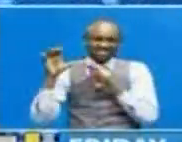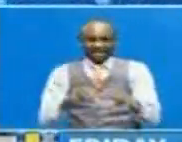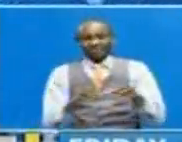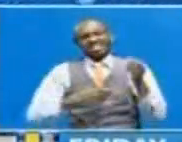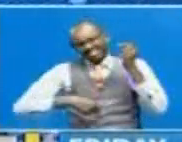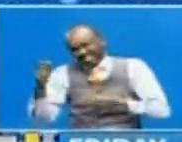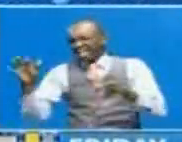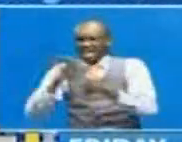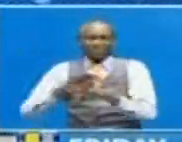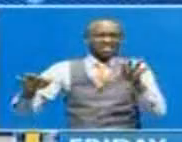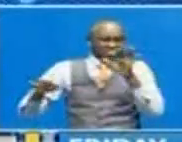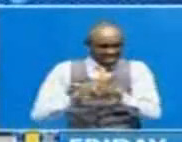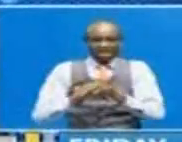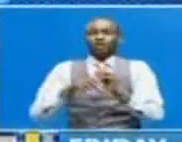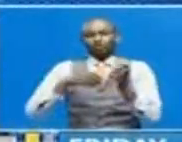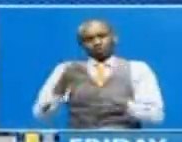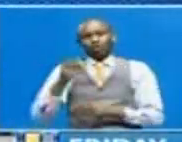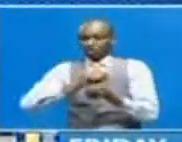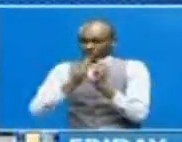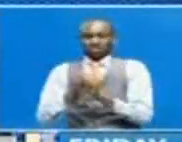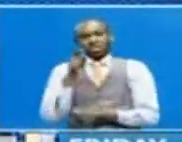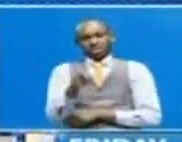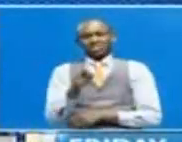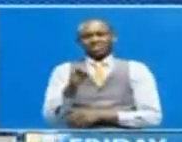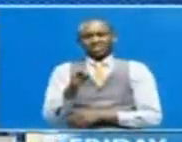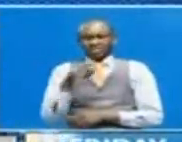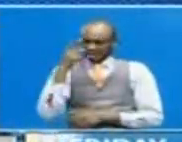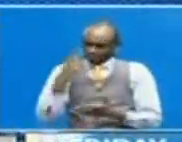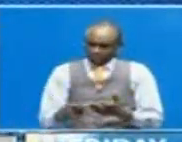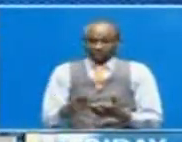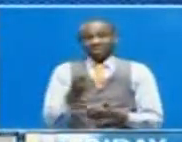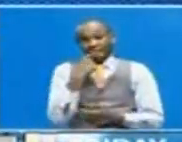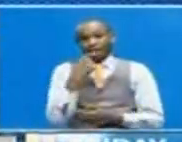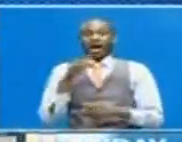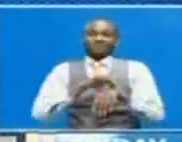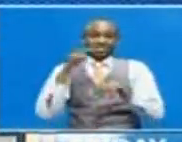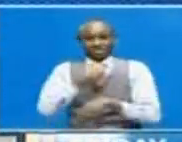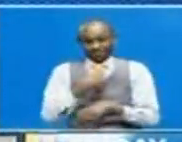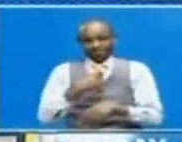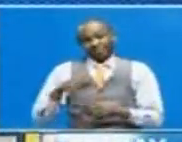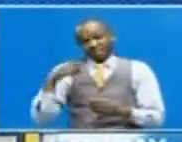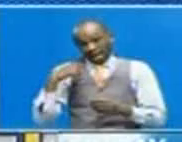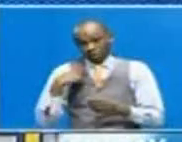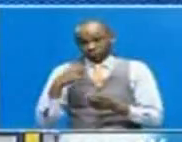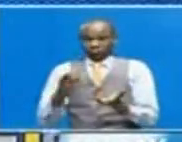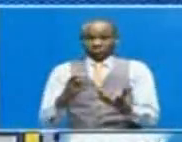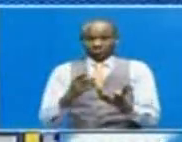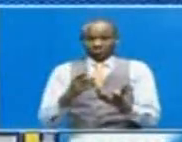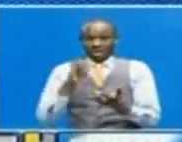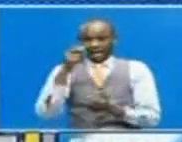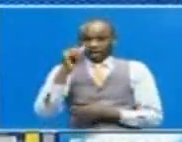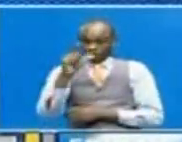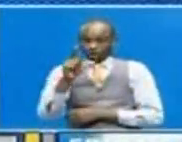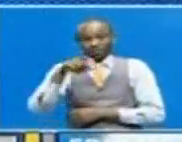sell everything whether he owns to reverse what he believes were the side effects of the drugs. KTN Central Kenya reporter